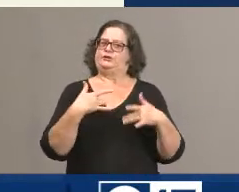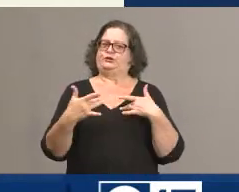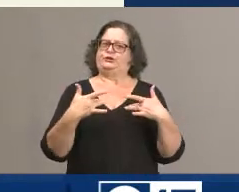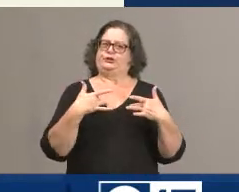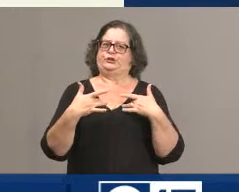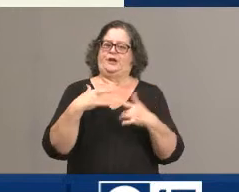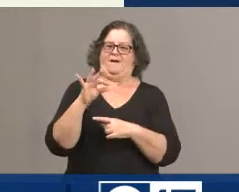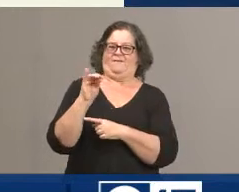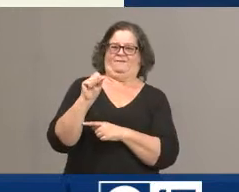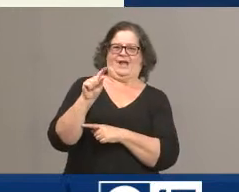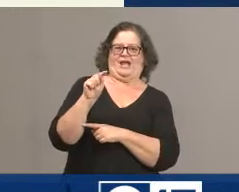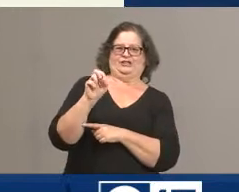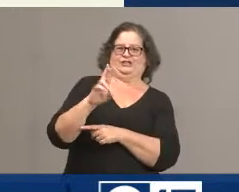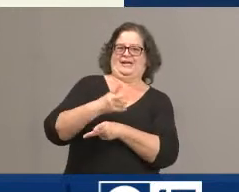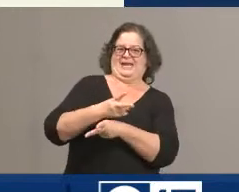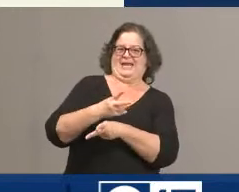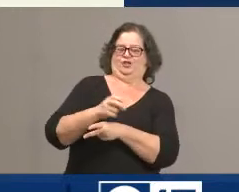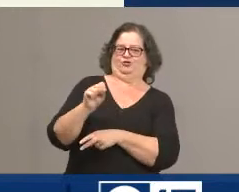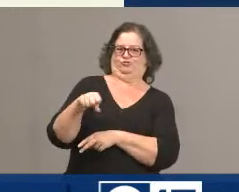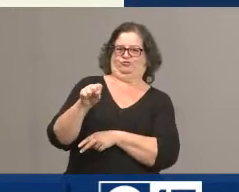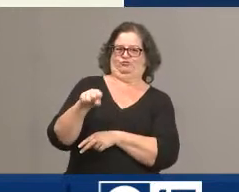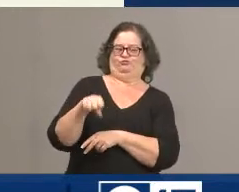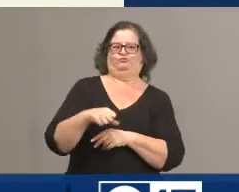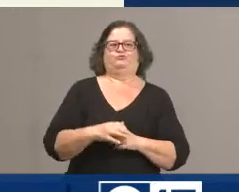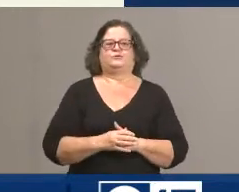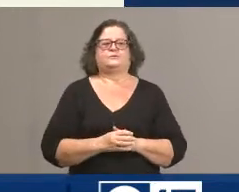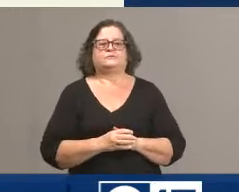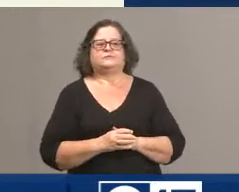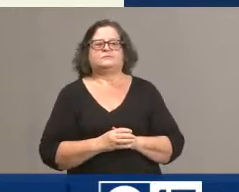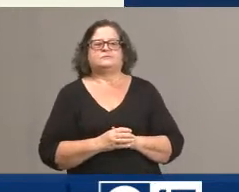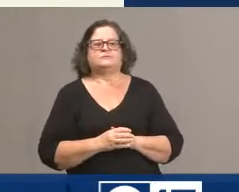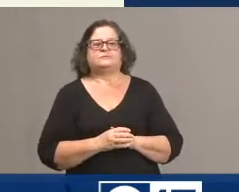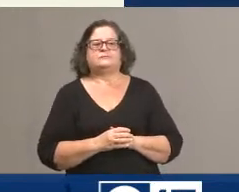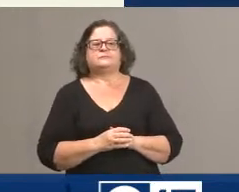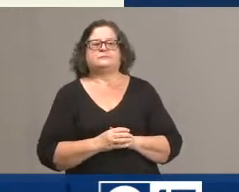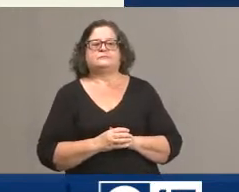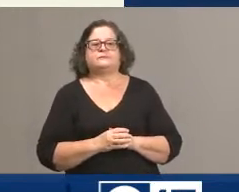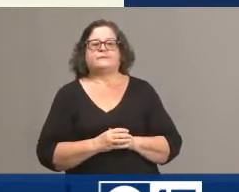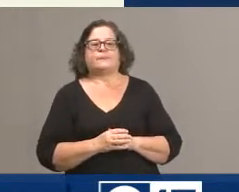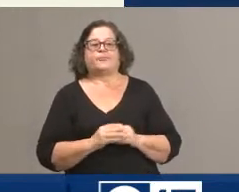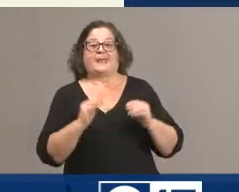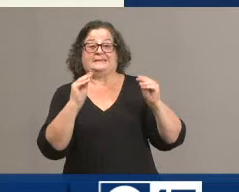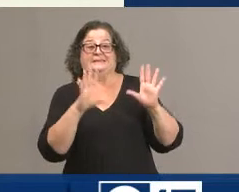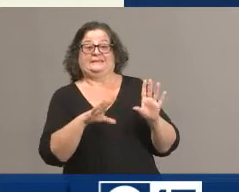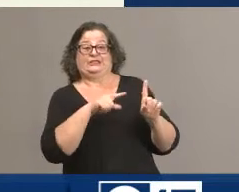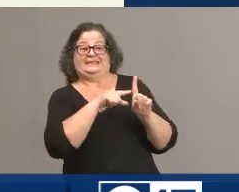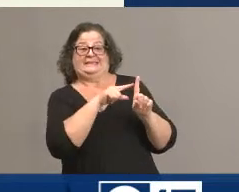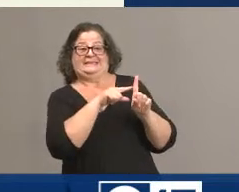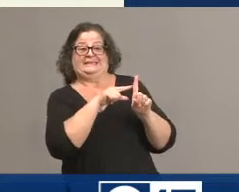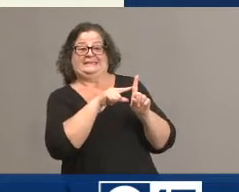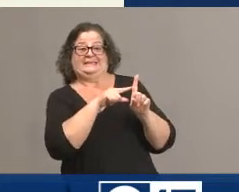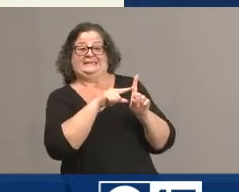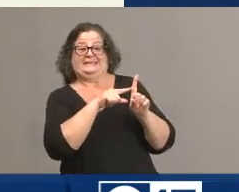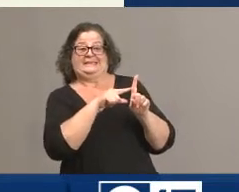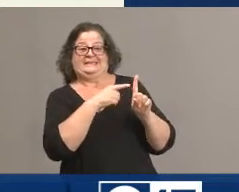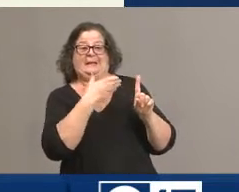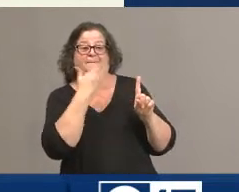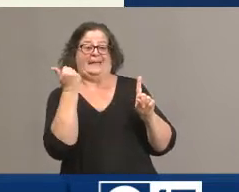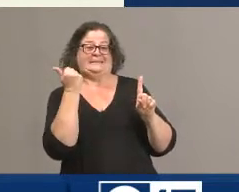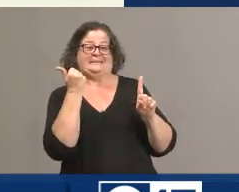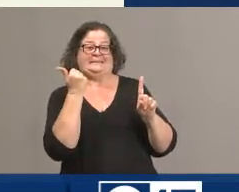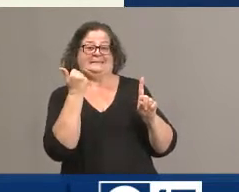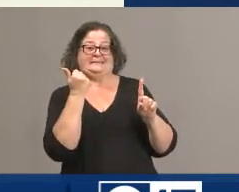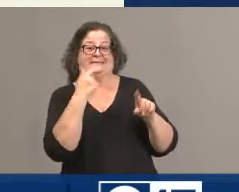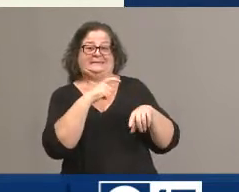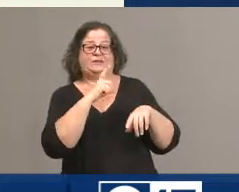Our teachers are our best real-time reporters of abuse that does happen inside the home, and when teachers